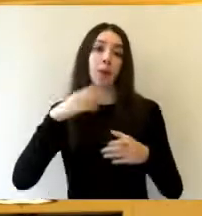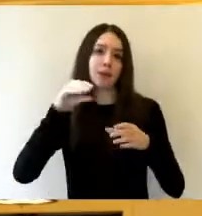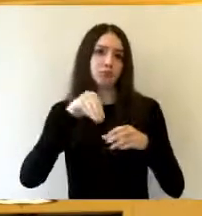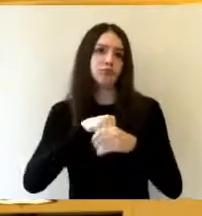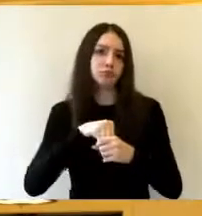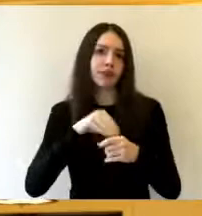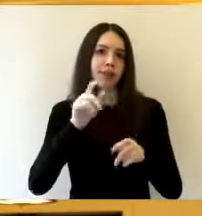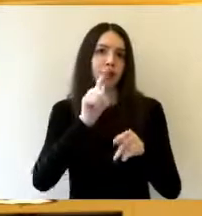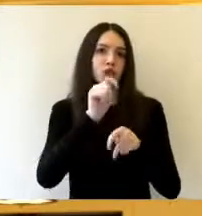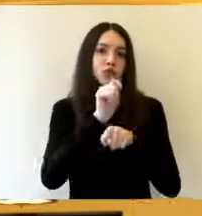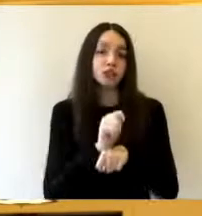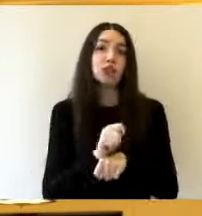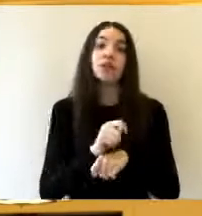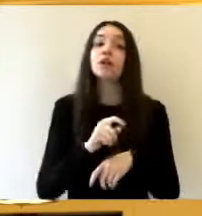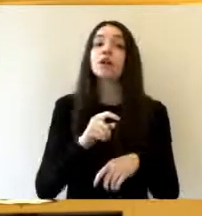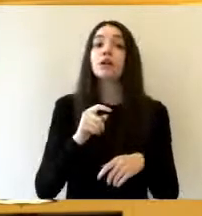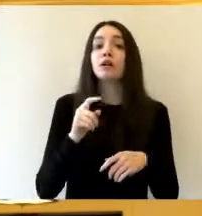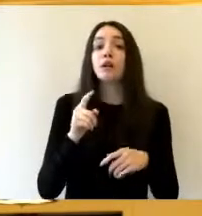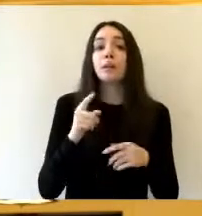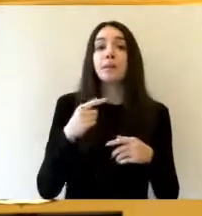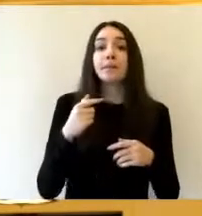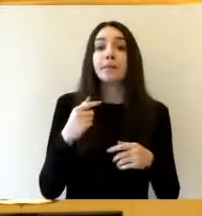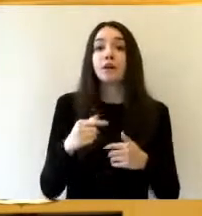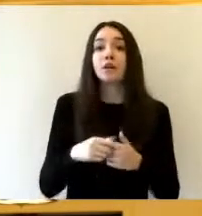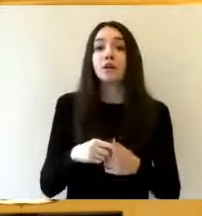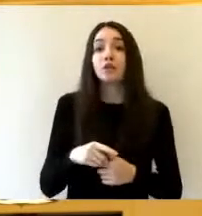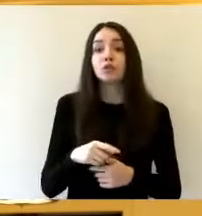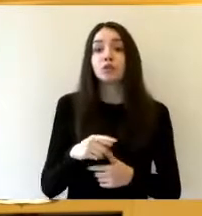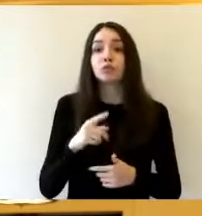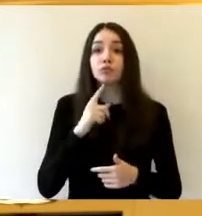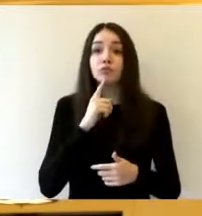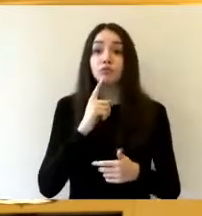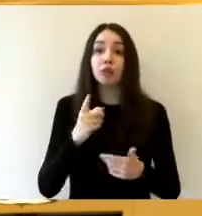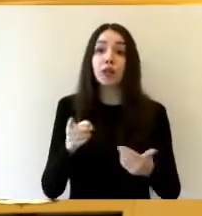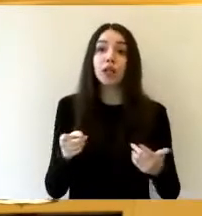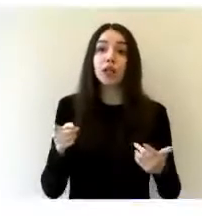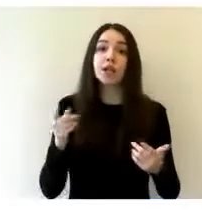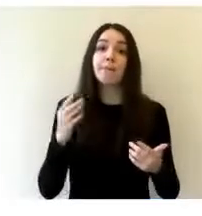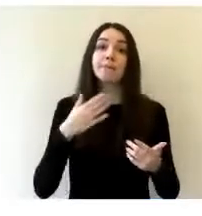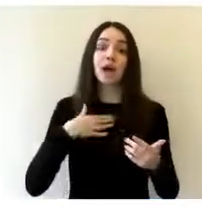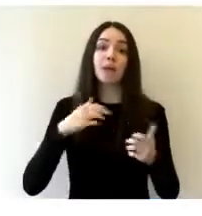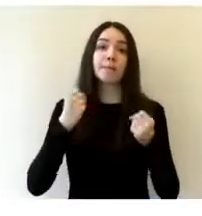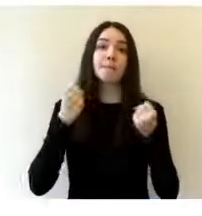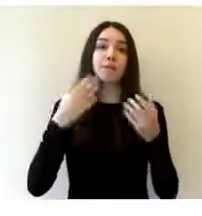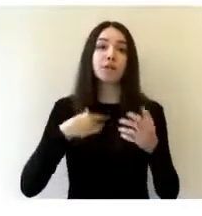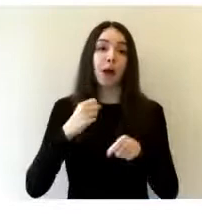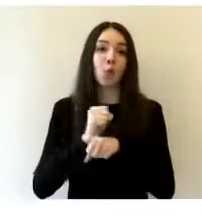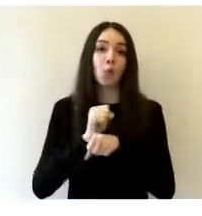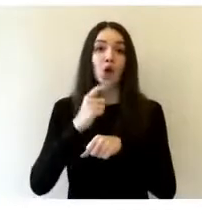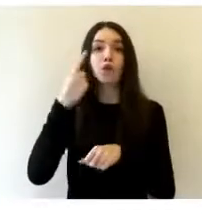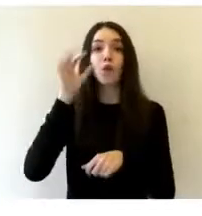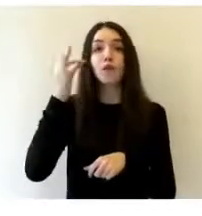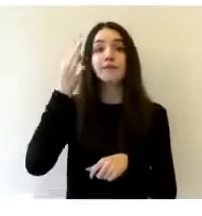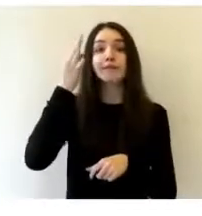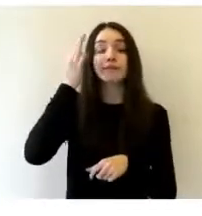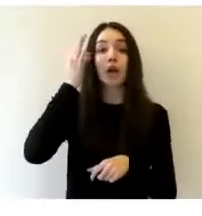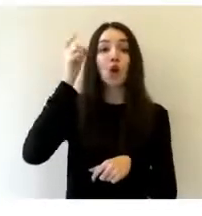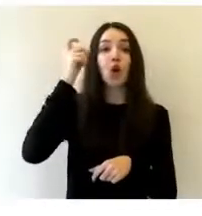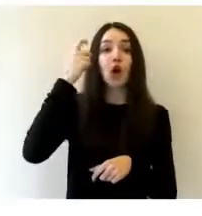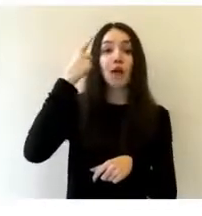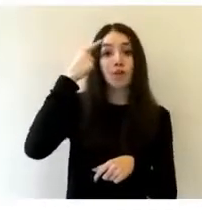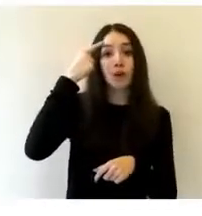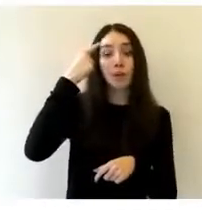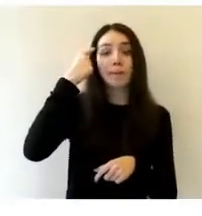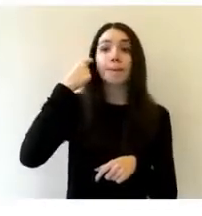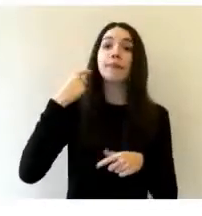our proximity pretty much necessitates that a lot of our work is done, of course, for the federal government, even the Fed itself,